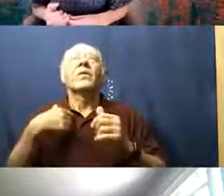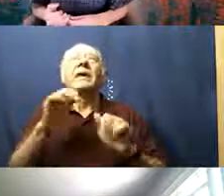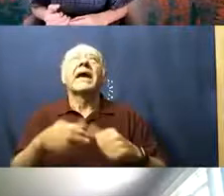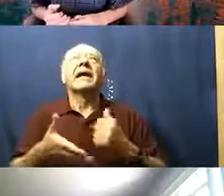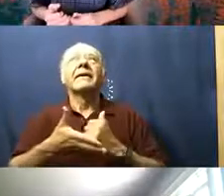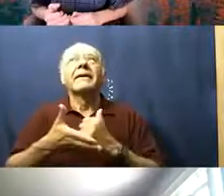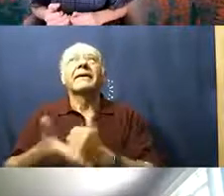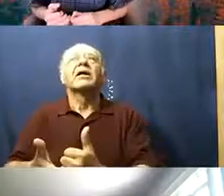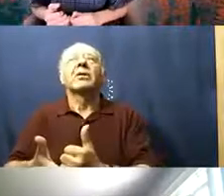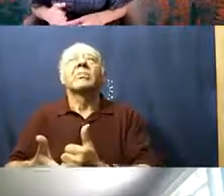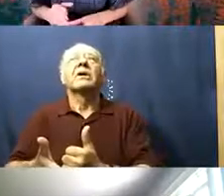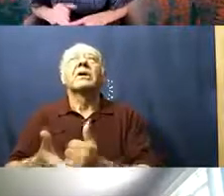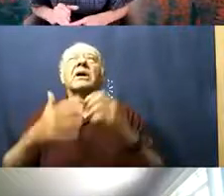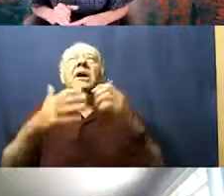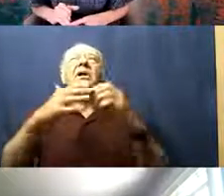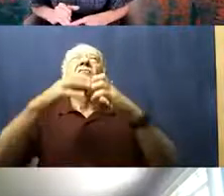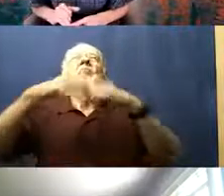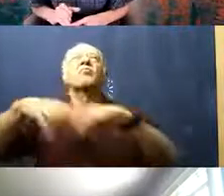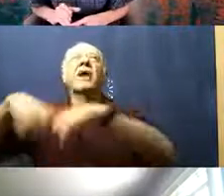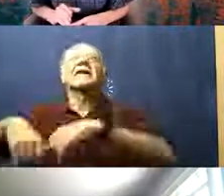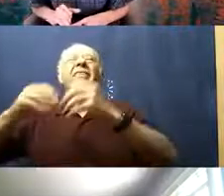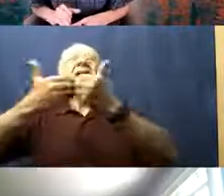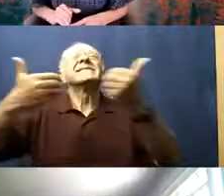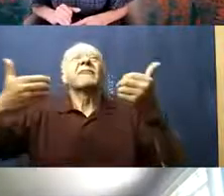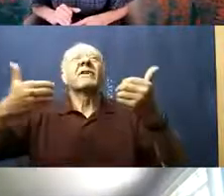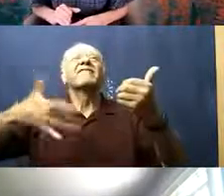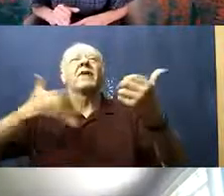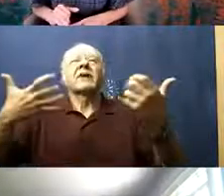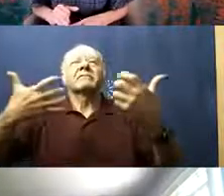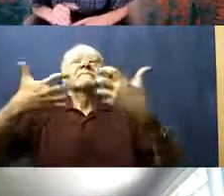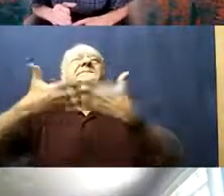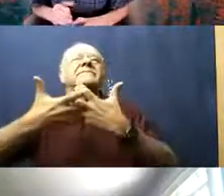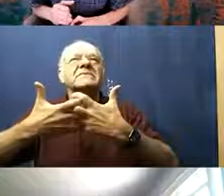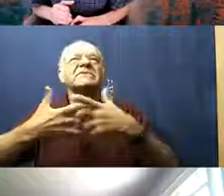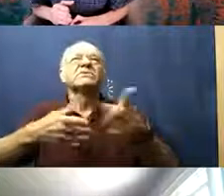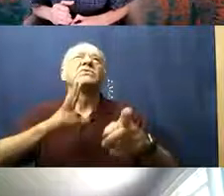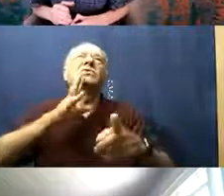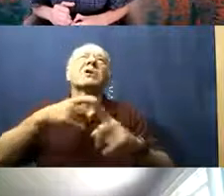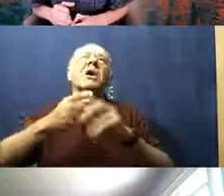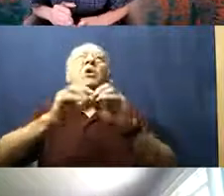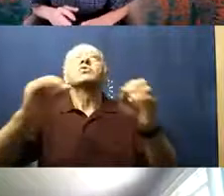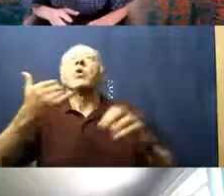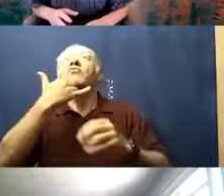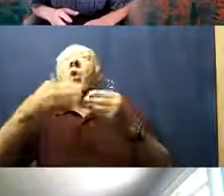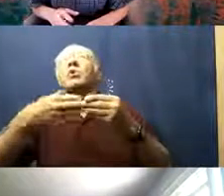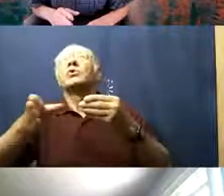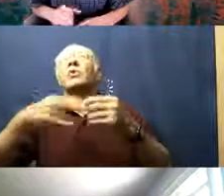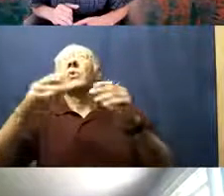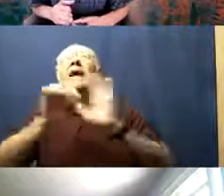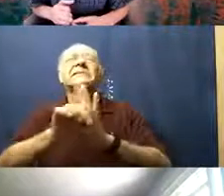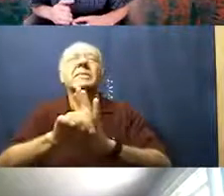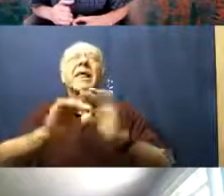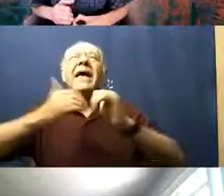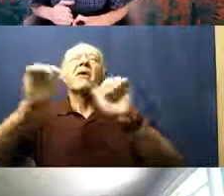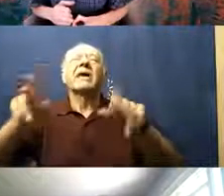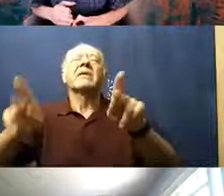help break down those silos and really make it so that, you talked about no wrong door, and how people can